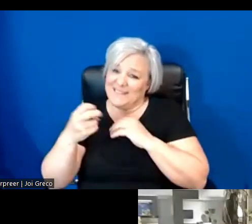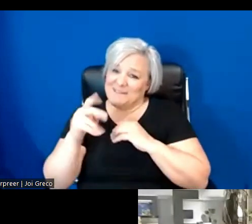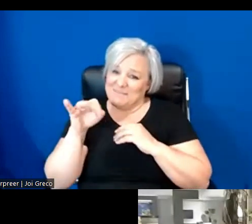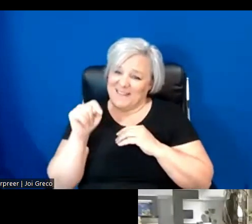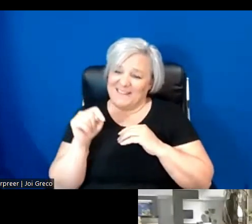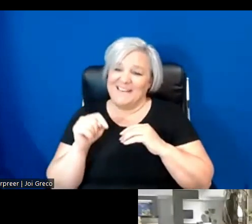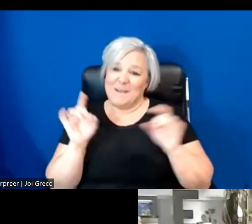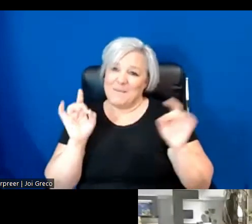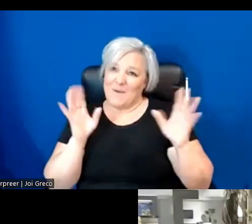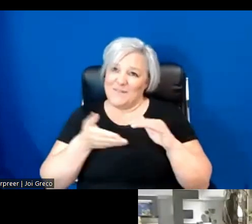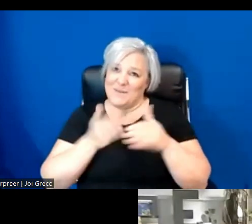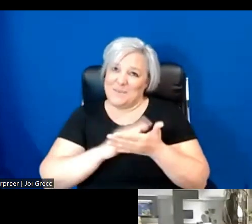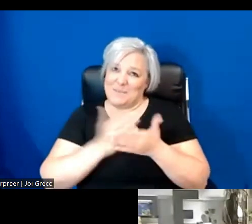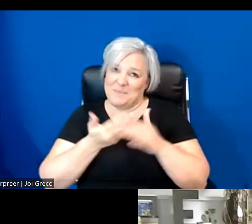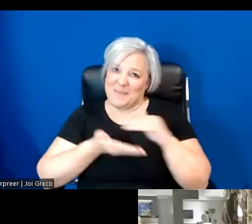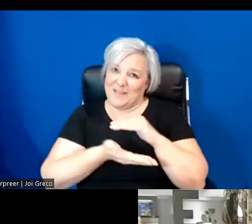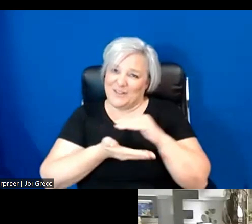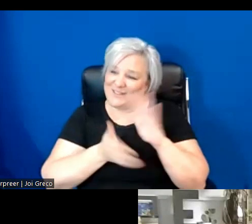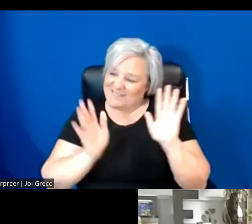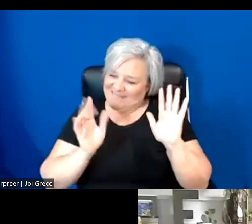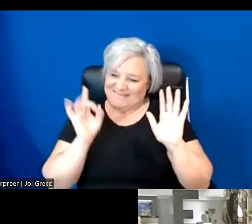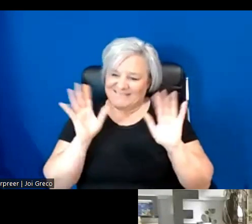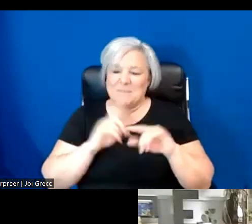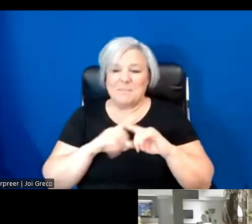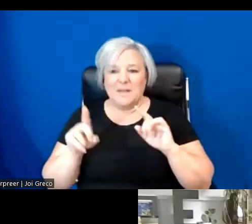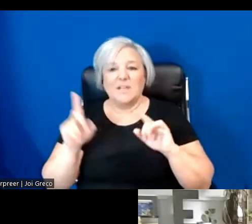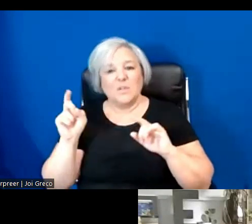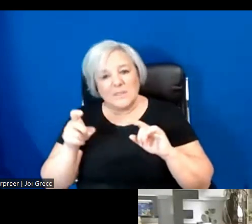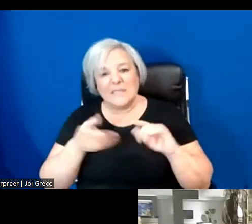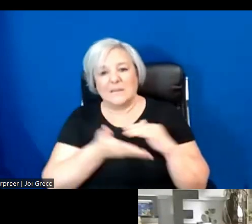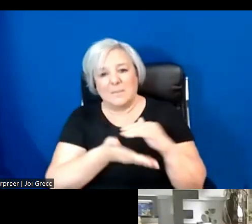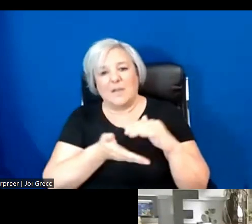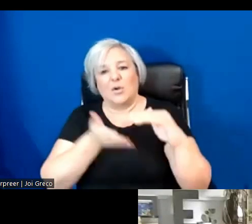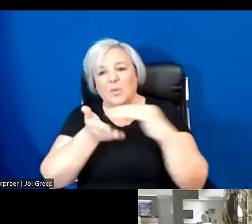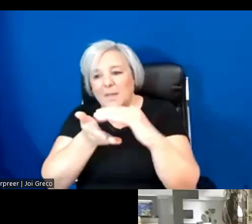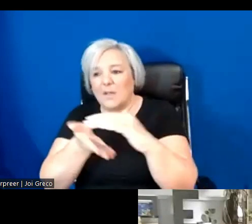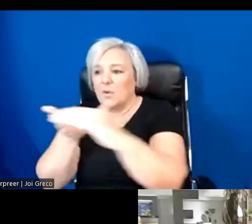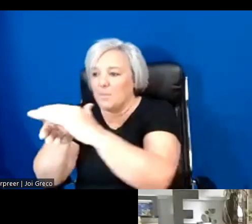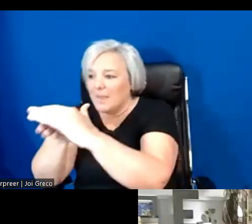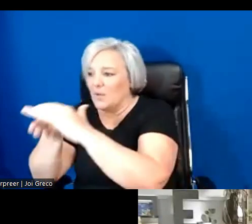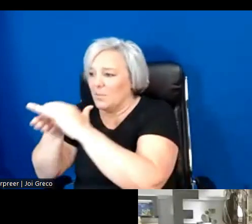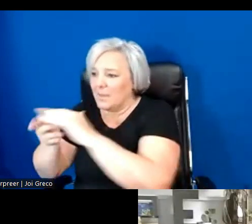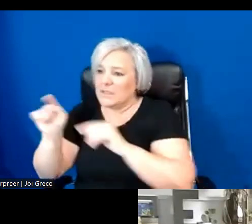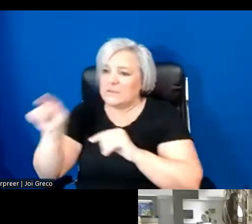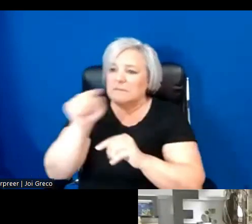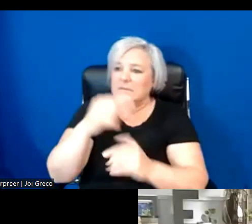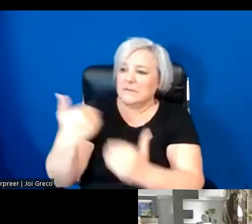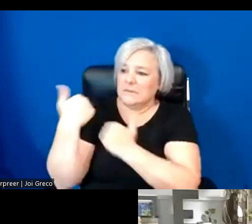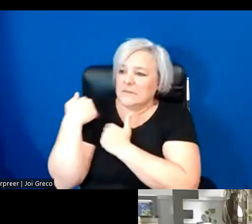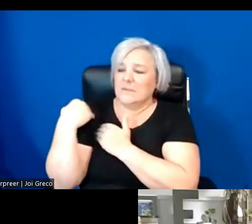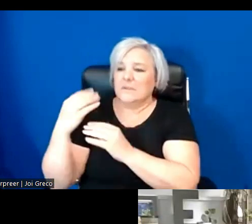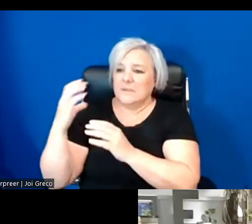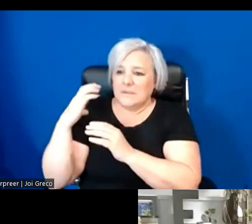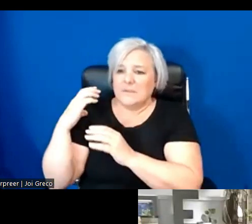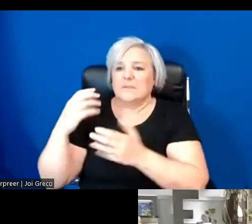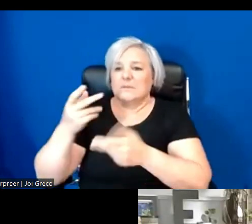though I'm a horrible baker. But you need your bakers, right? And I don't know how much more to reiterate that, to be able to